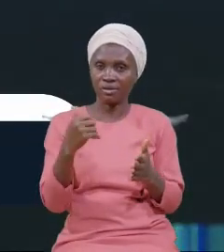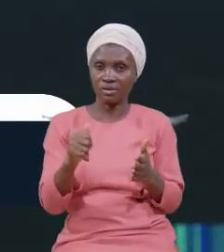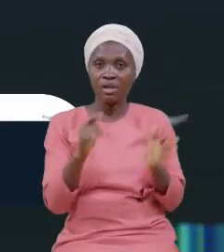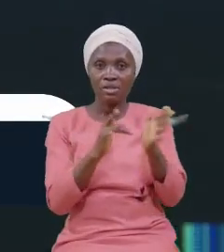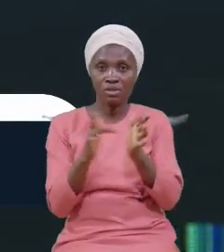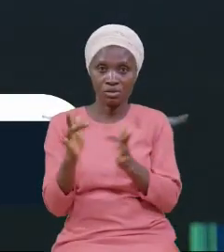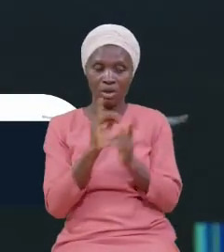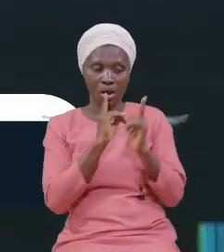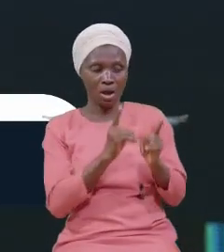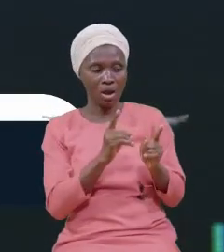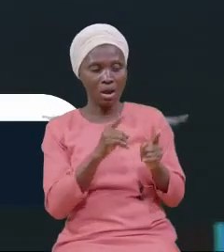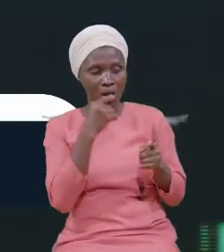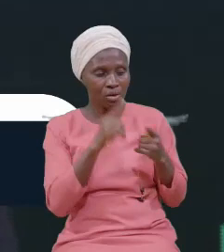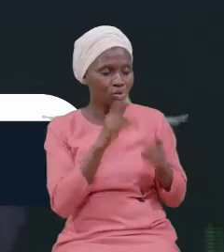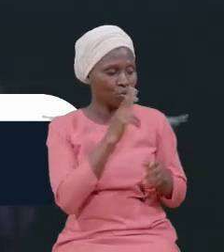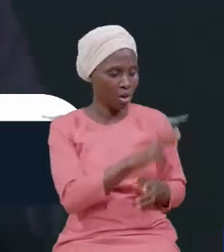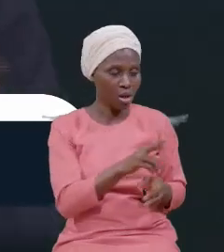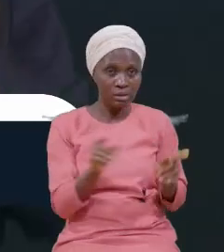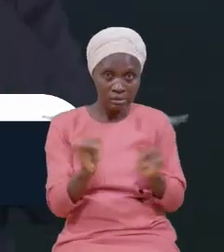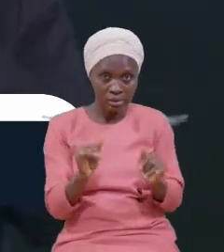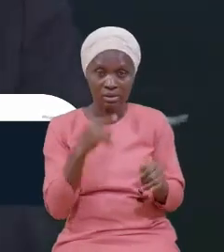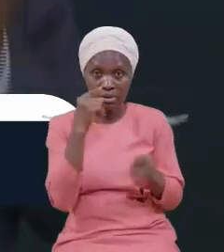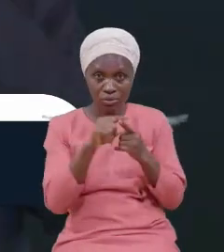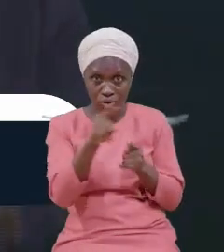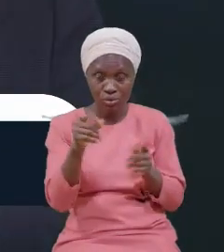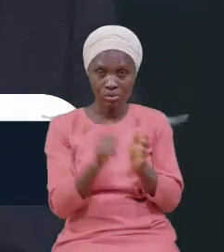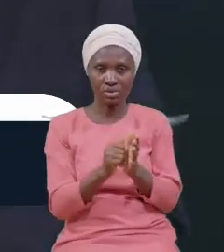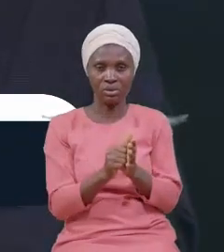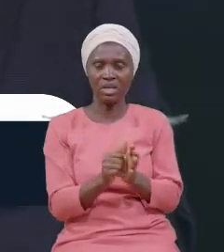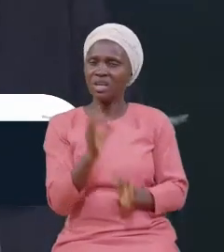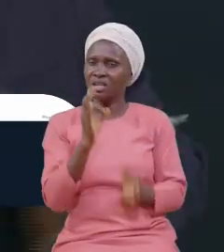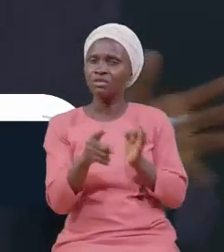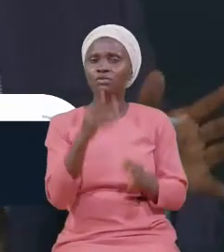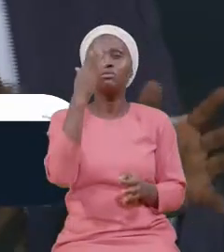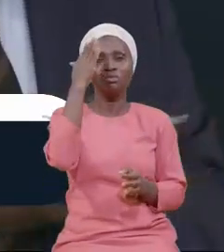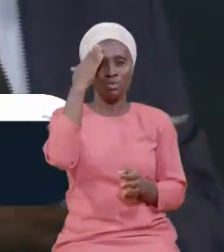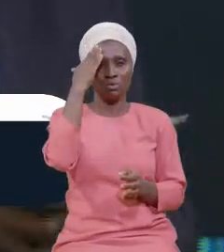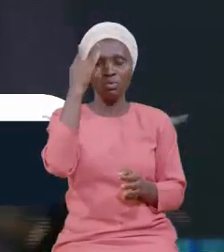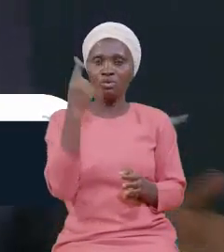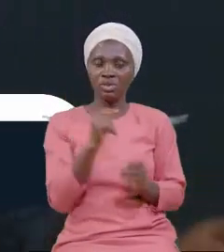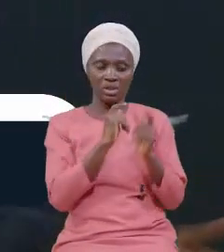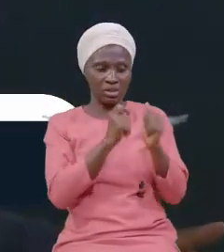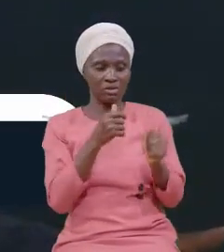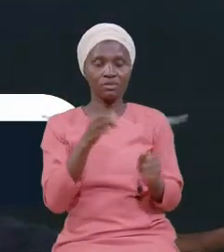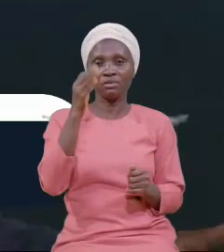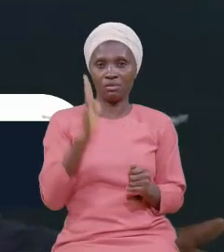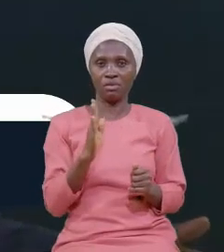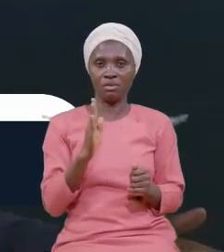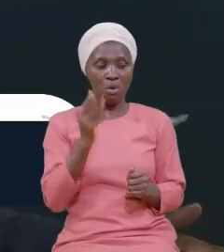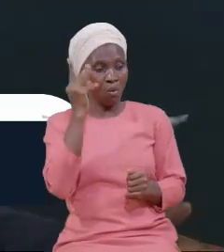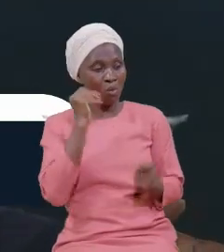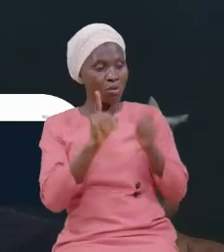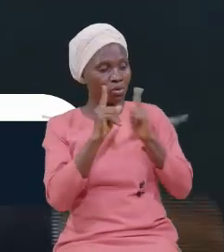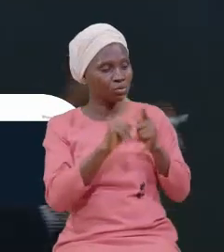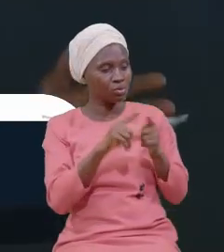as he's saying unto you, if thou knewest the gift of God. Was telling the woman, you're talking about water,